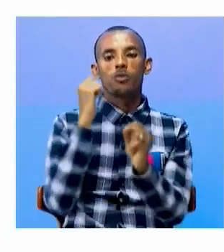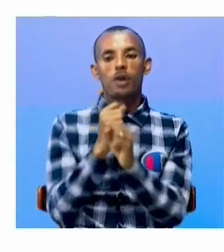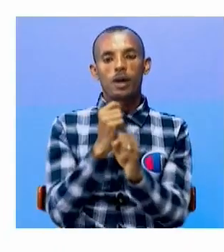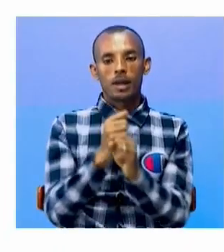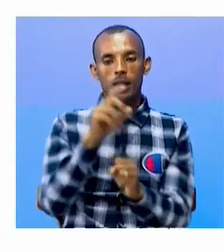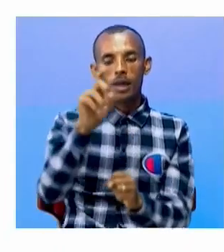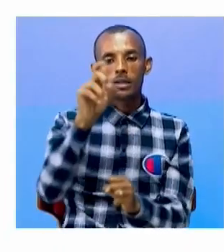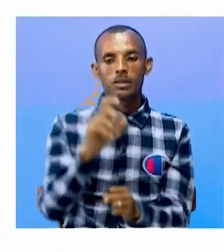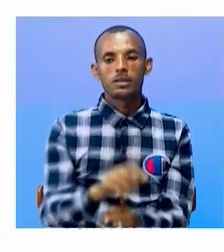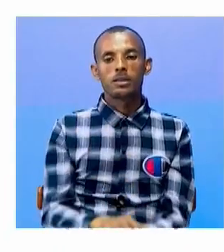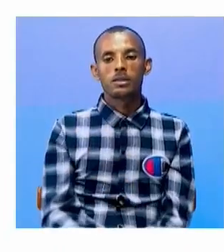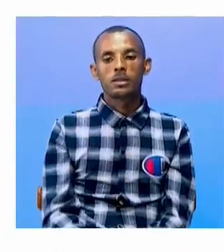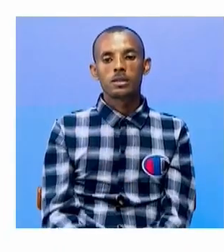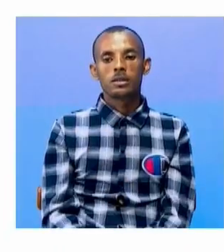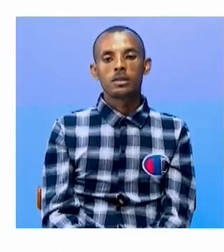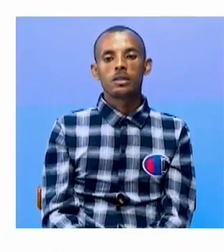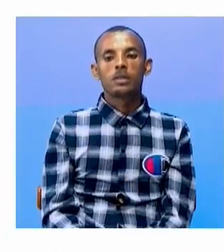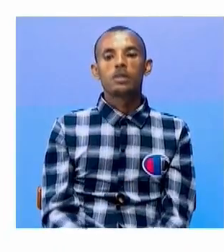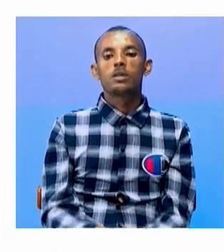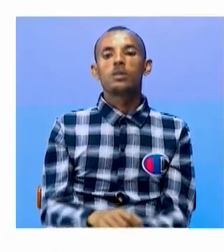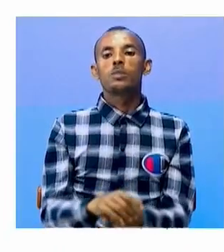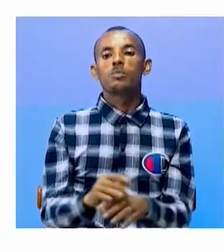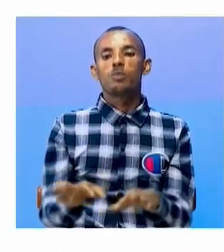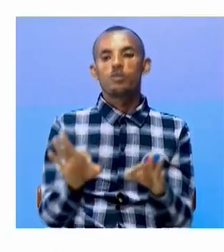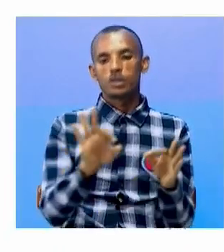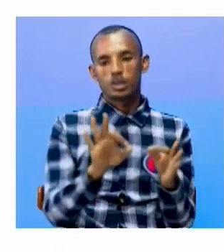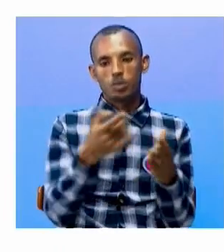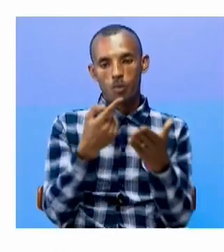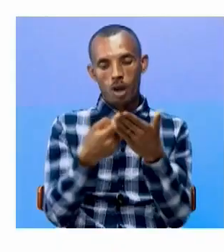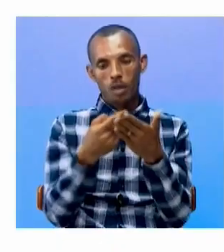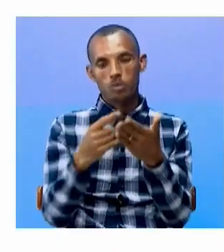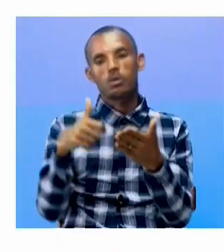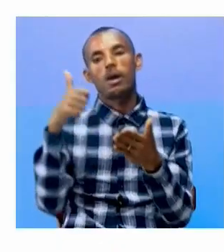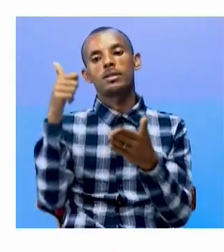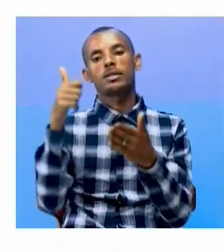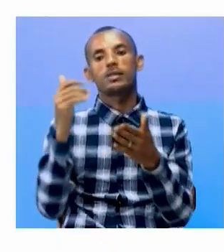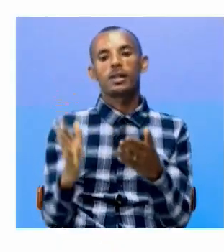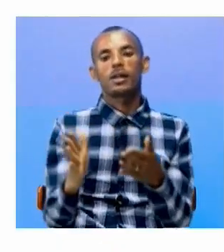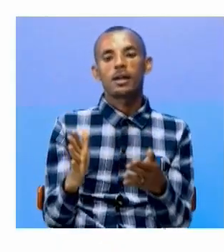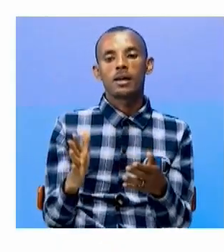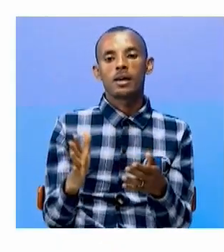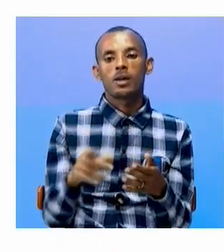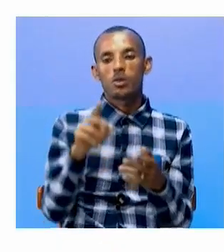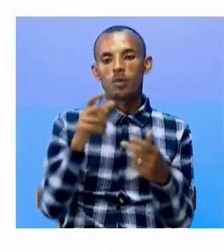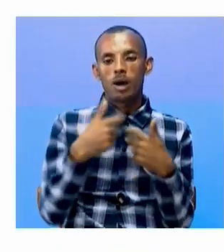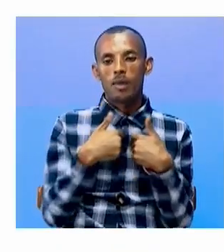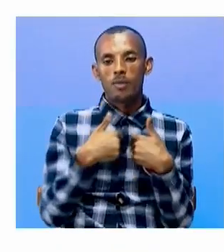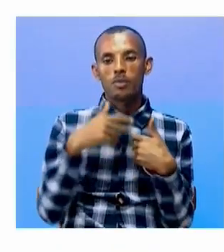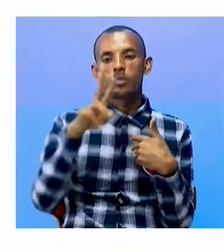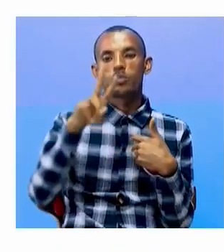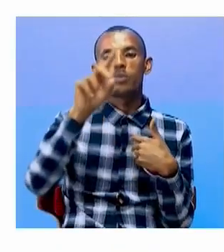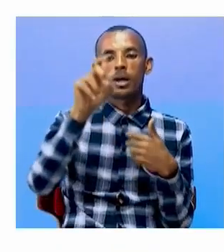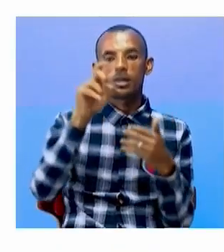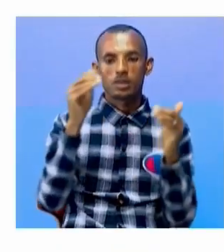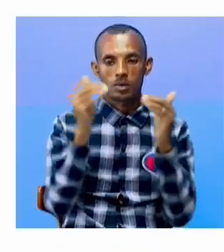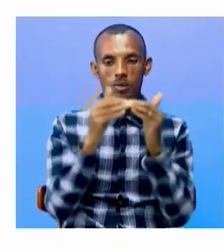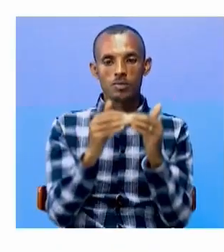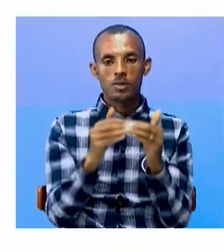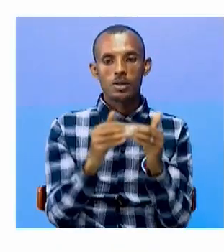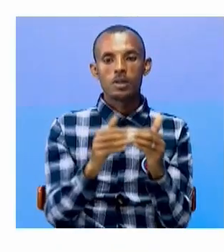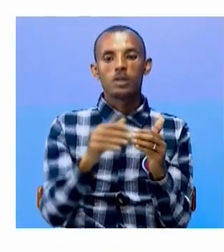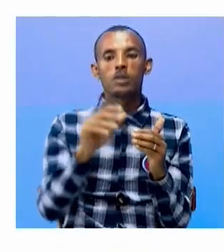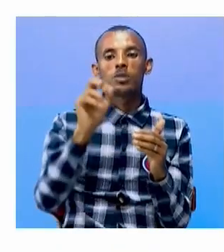x, just move this 1 to the other side. Here you have only 2x is equal to